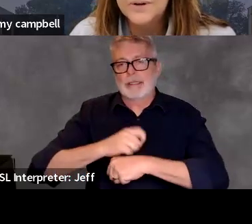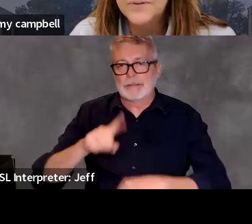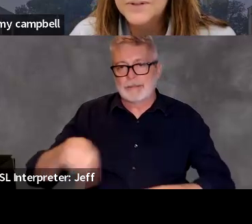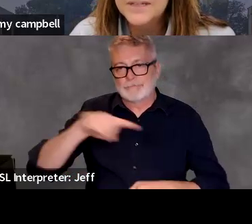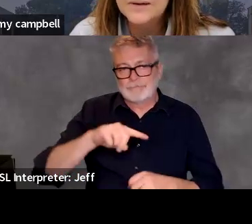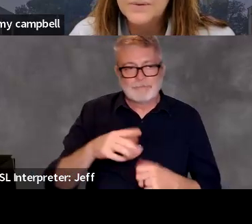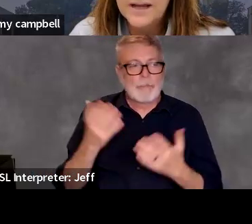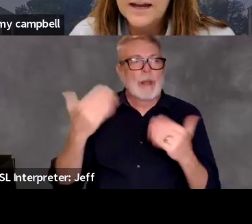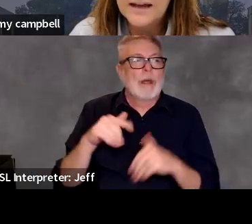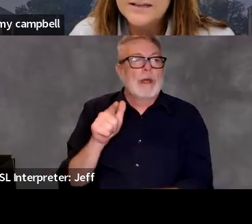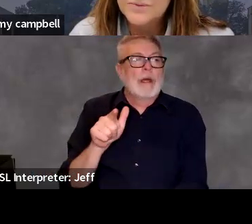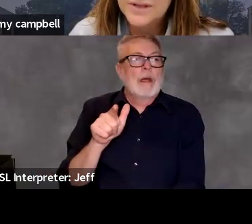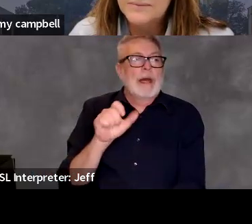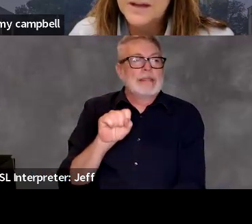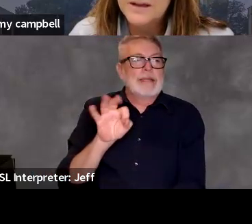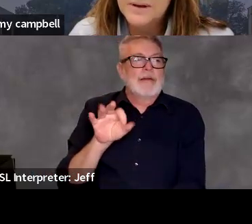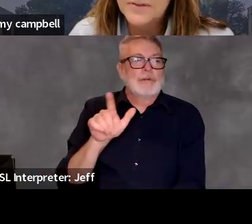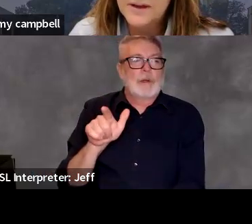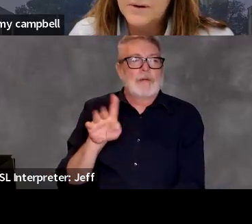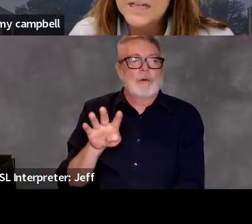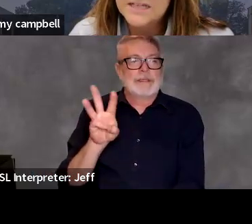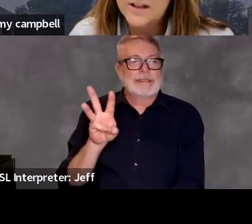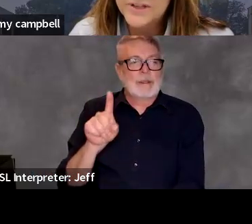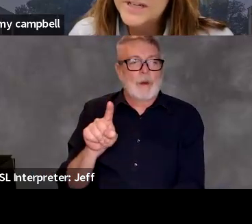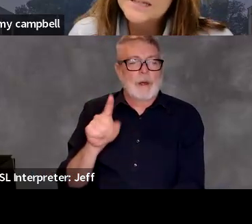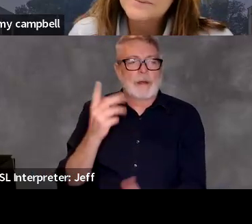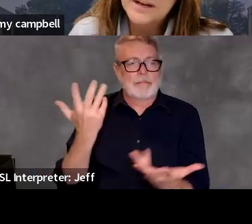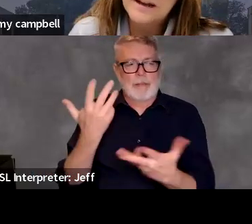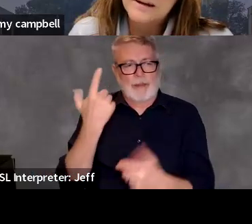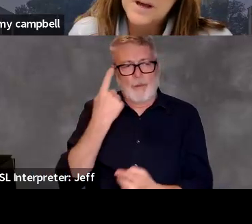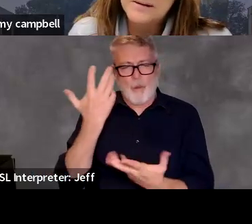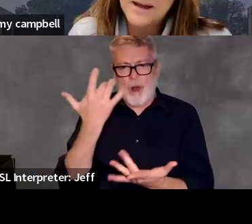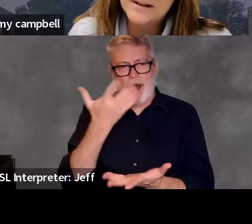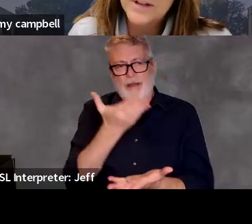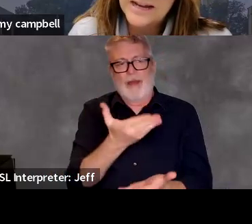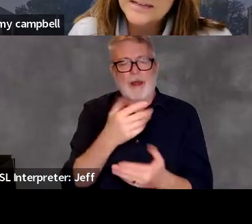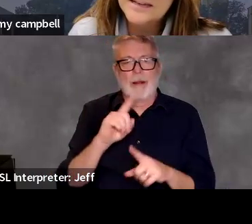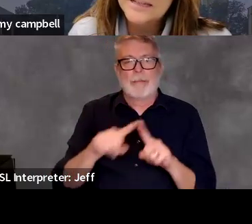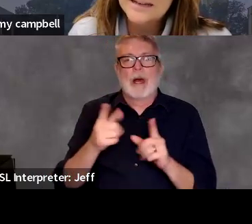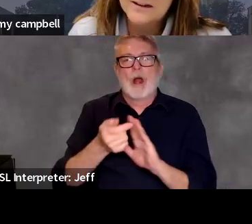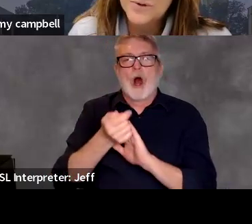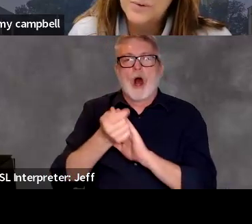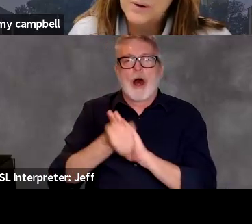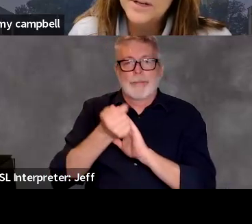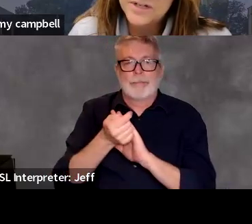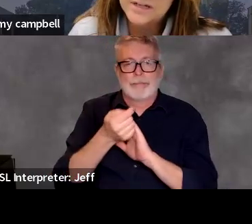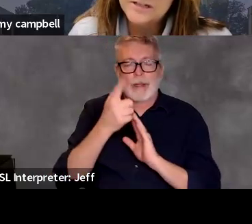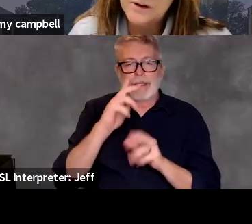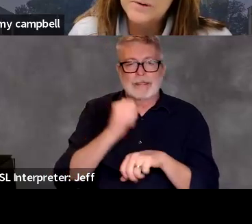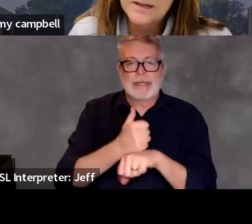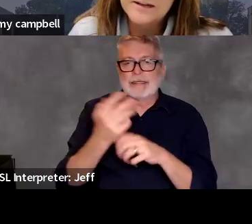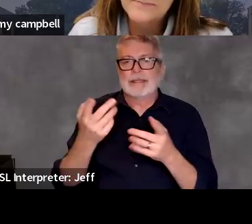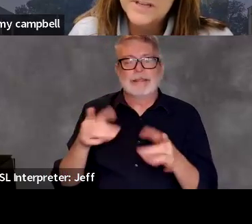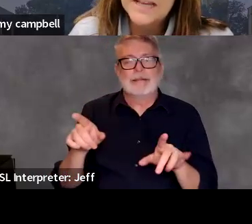Senate File 2461 is one that you might think, why is this on the list? But automatically enacts a status quo